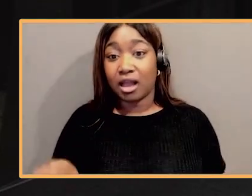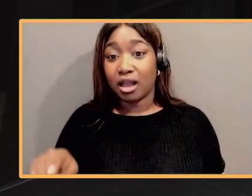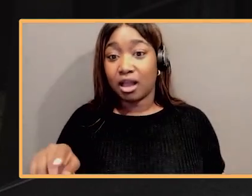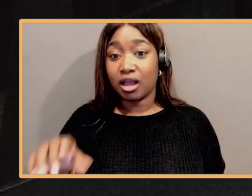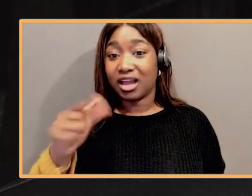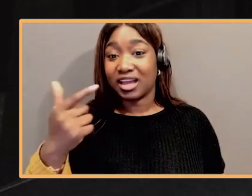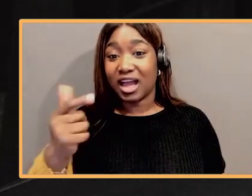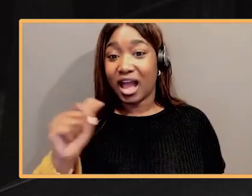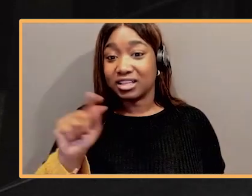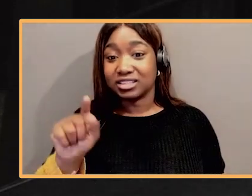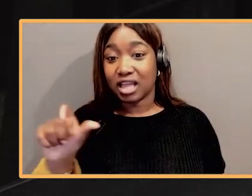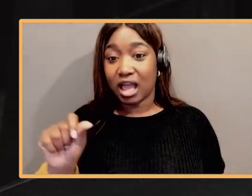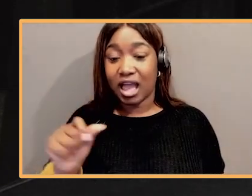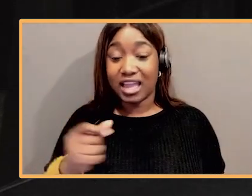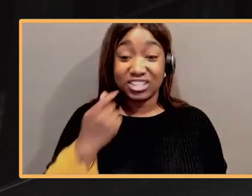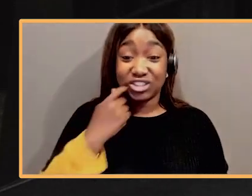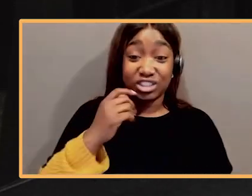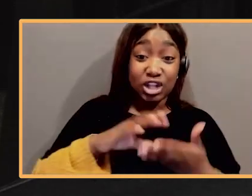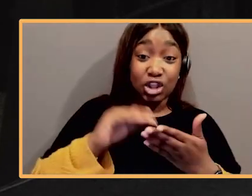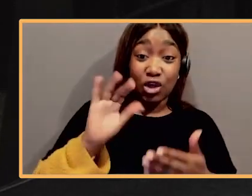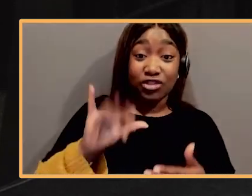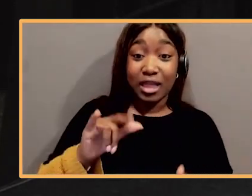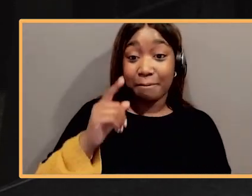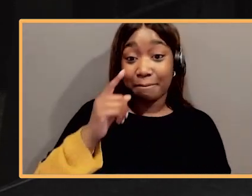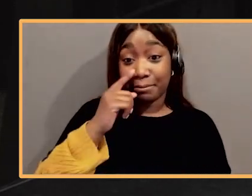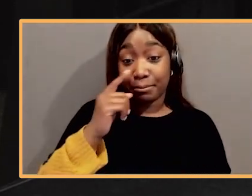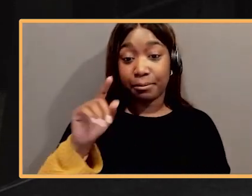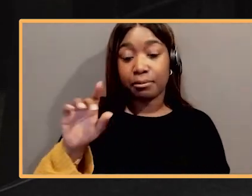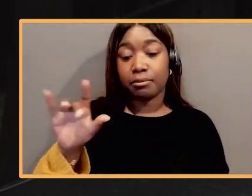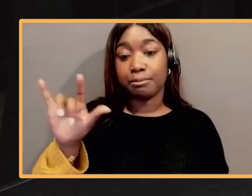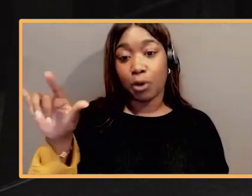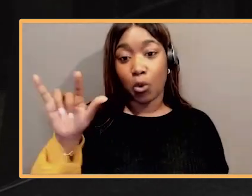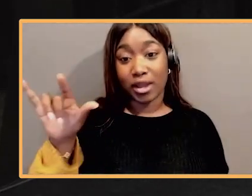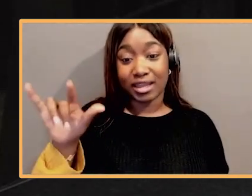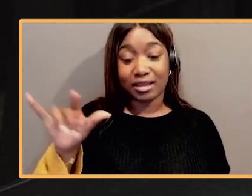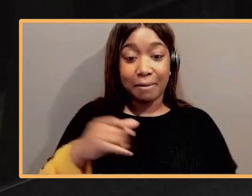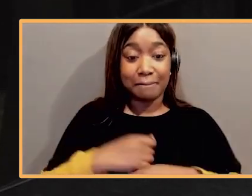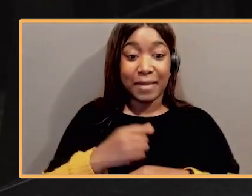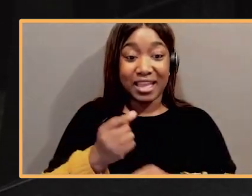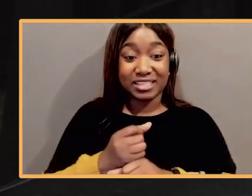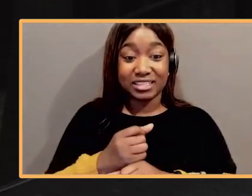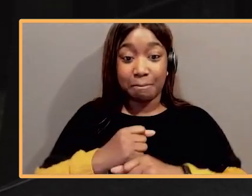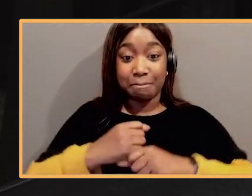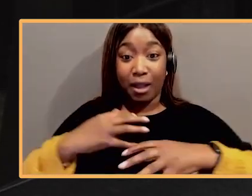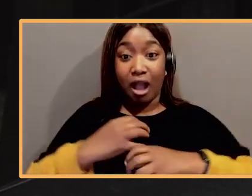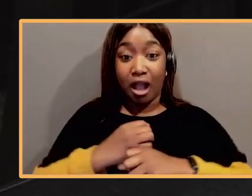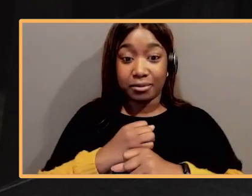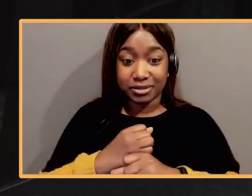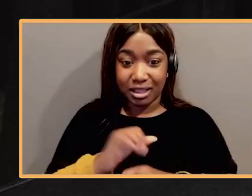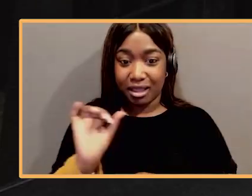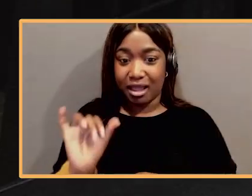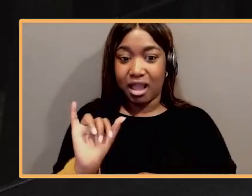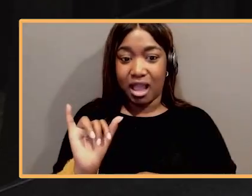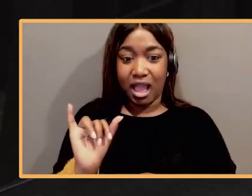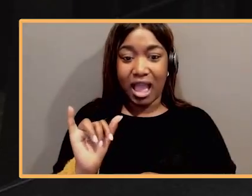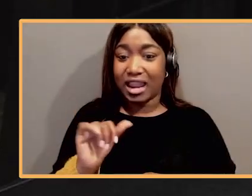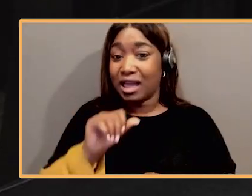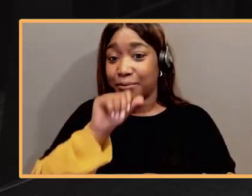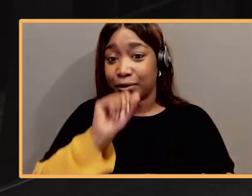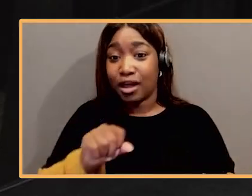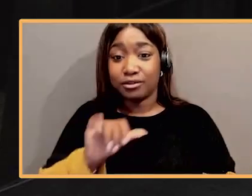right? And yet I love to fly and travel, and I'm like, all right, am I contributing to this? Am I being, in my own